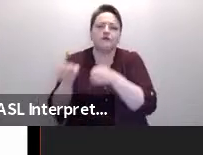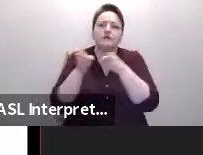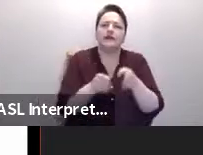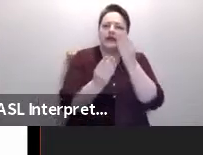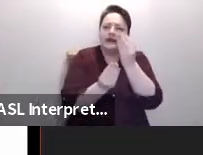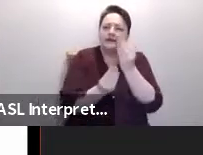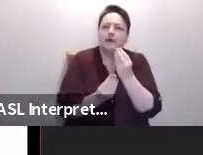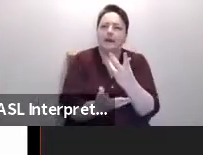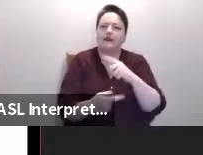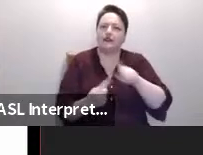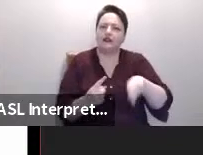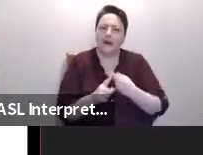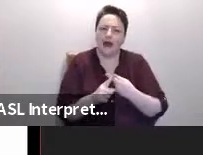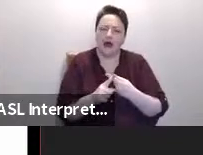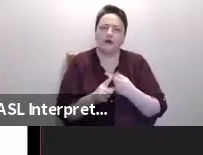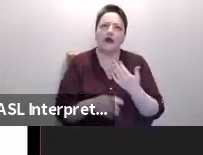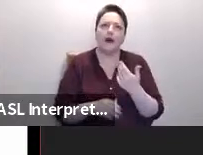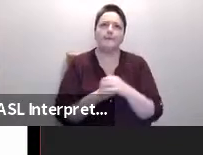about